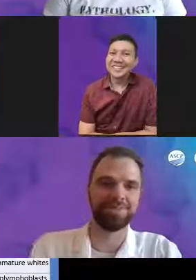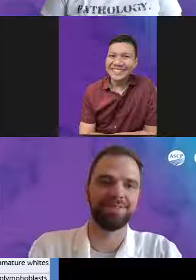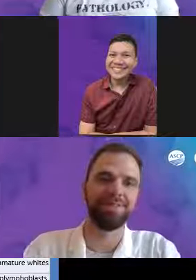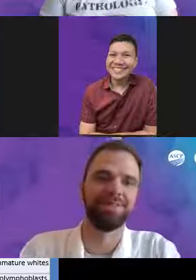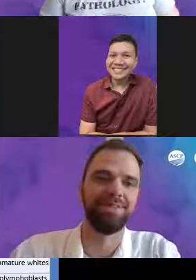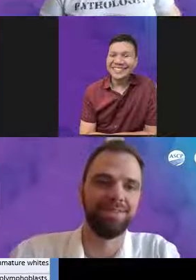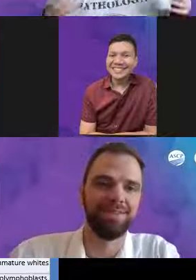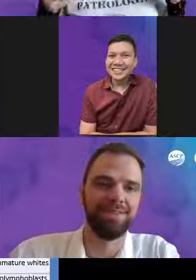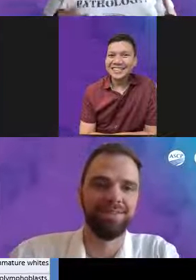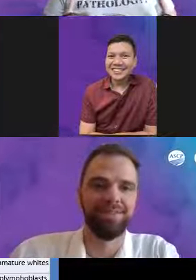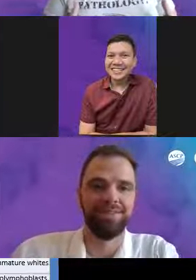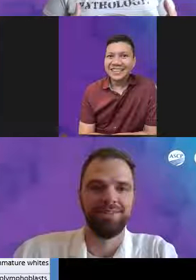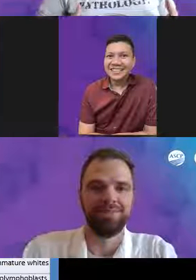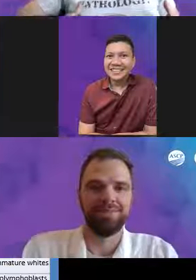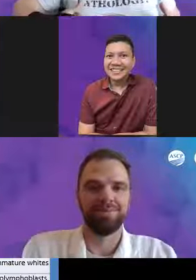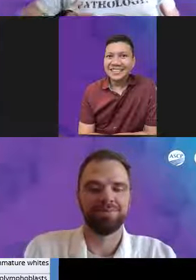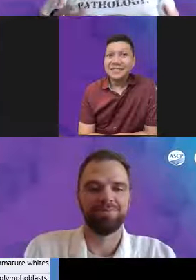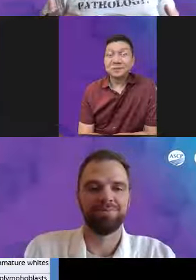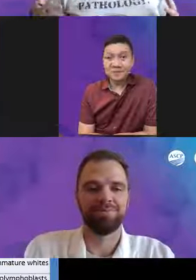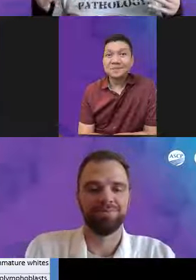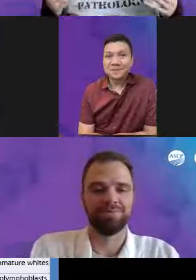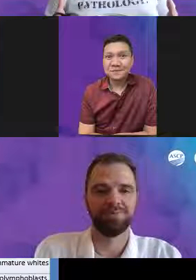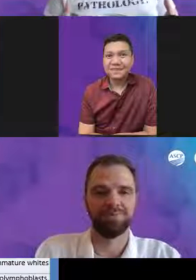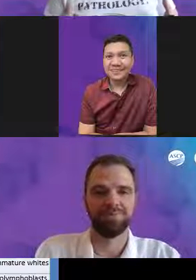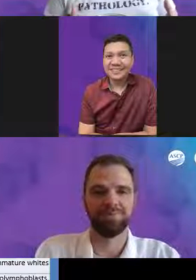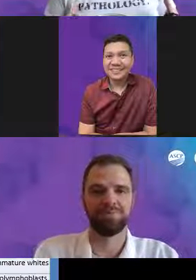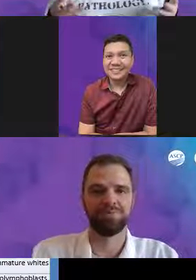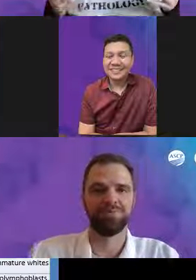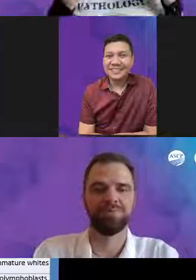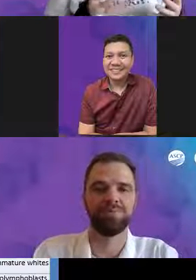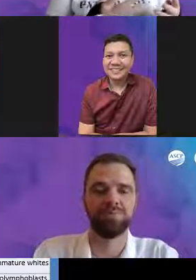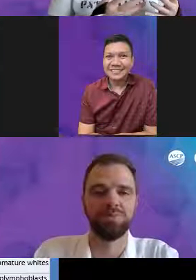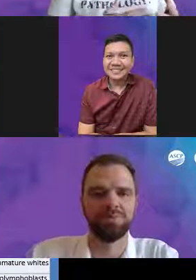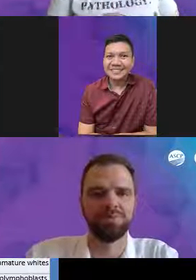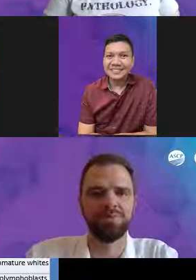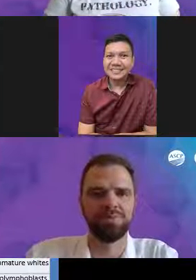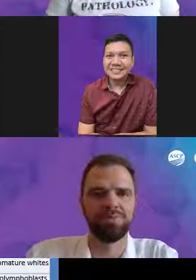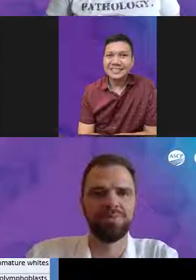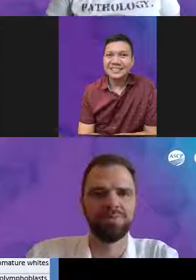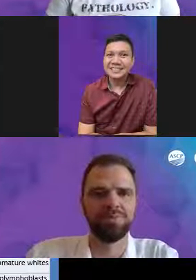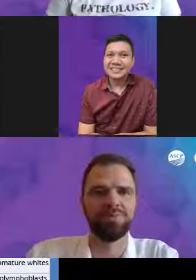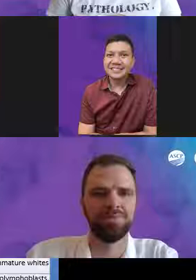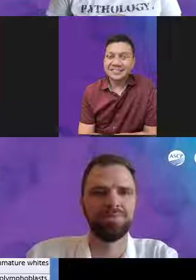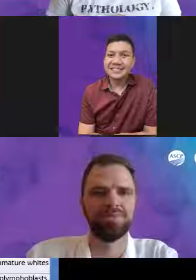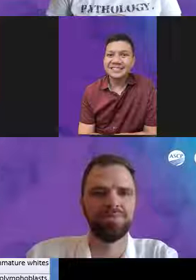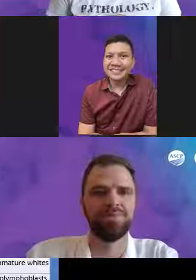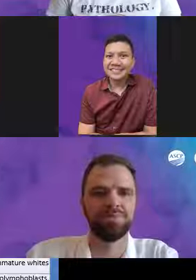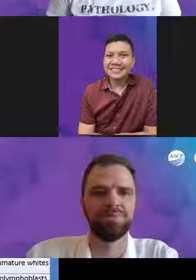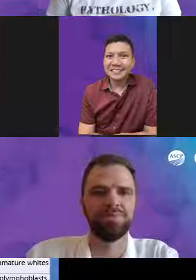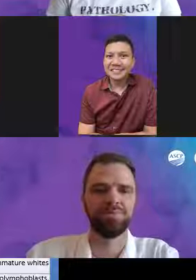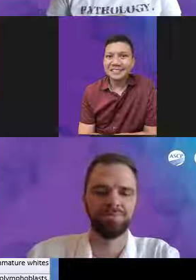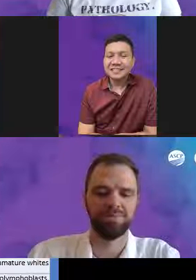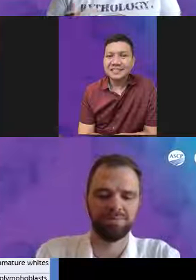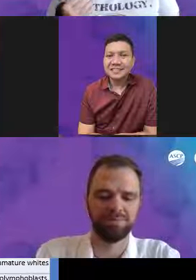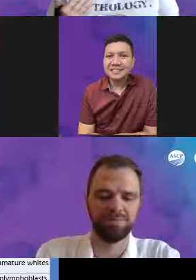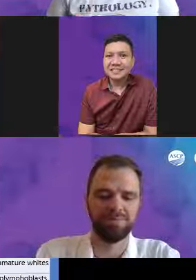now and having a study group and, you know, really being good fans and having a great opportunity to